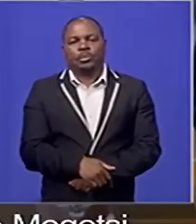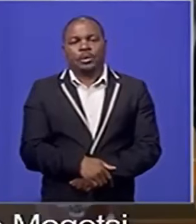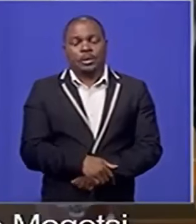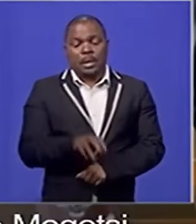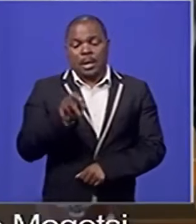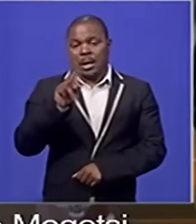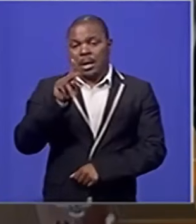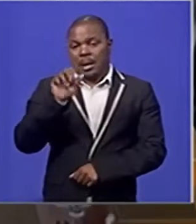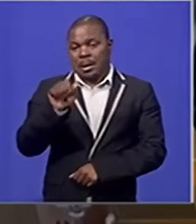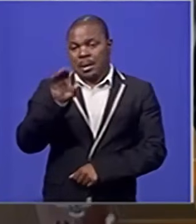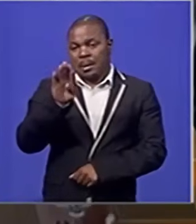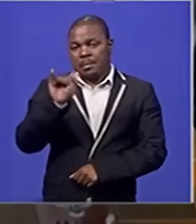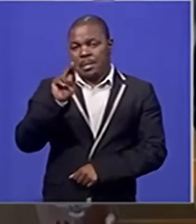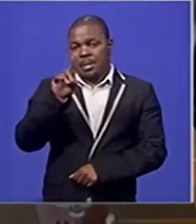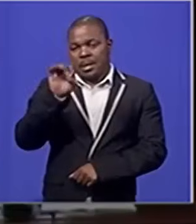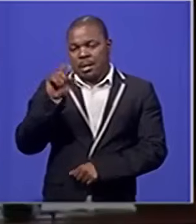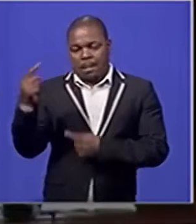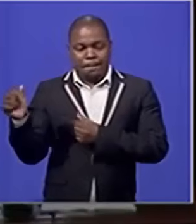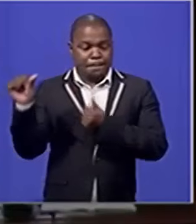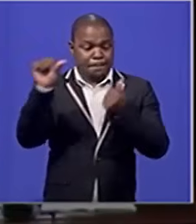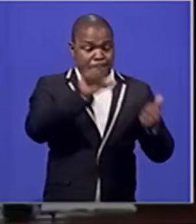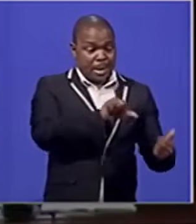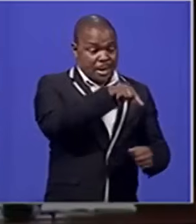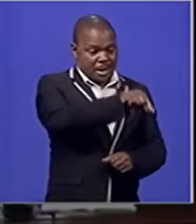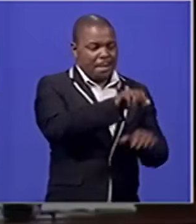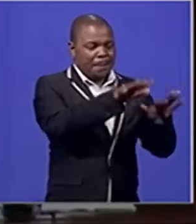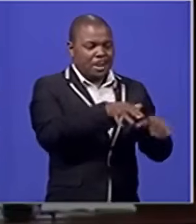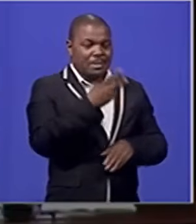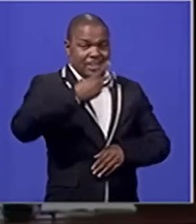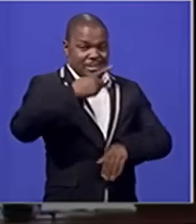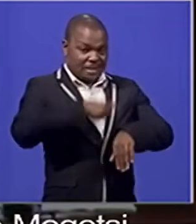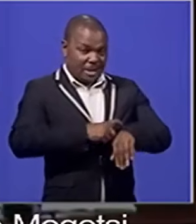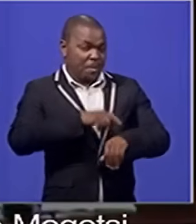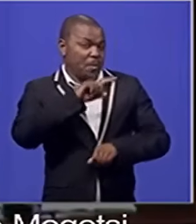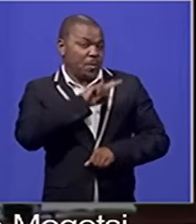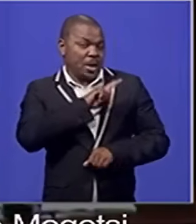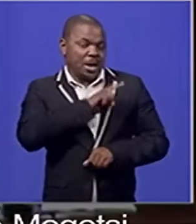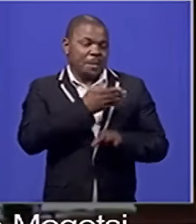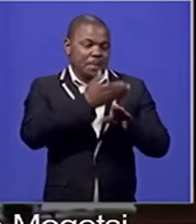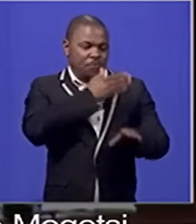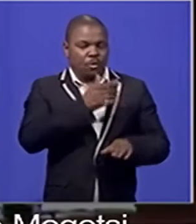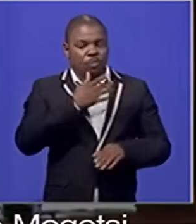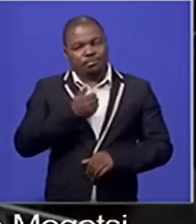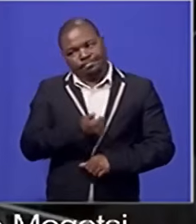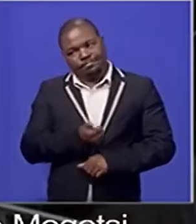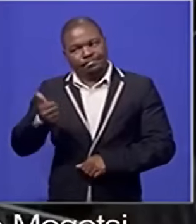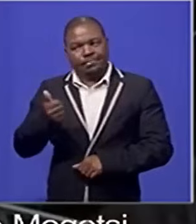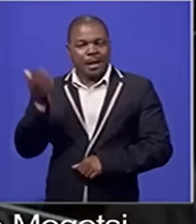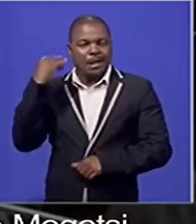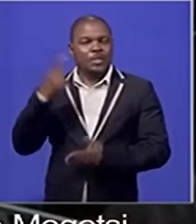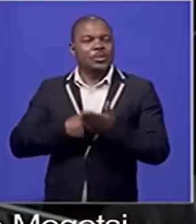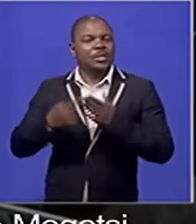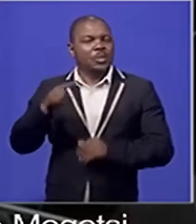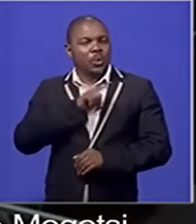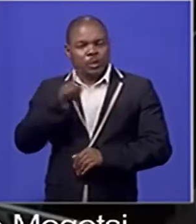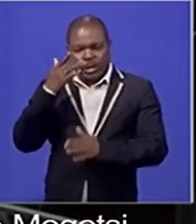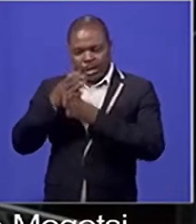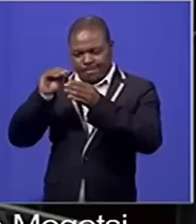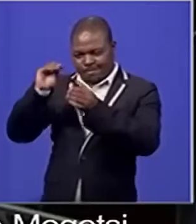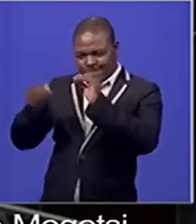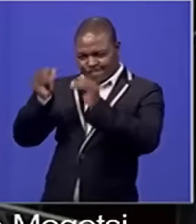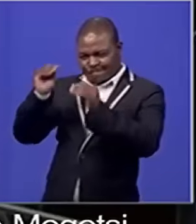Nkabinde boetše pele ga komiti ya palamente le kgala bobedi seo ka morago ga gore a gomišetšwe morago bekeng ya go feta gore a kgone go